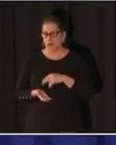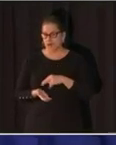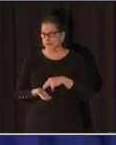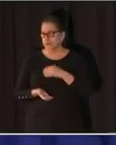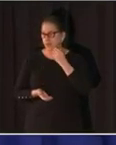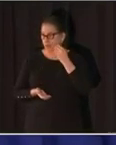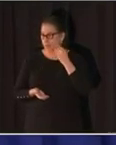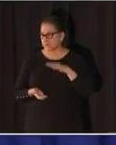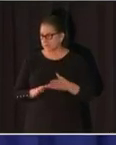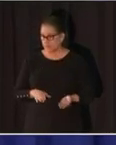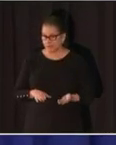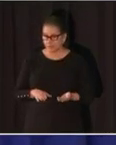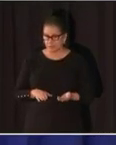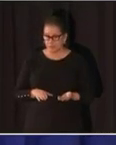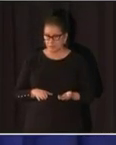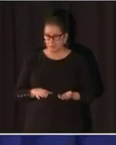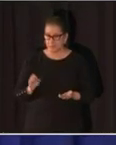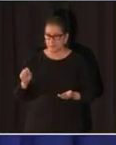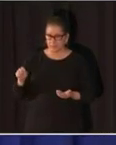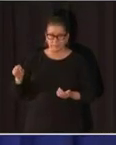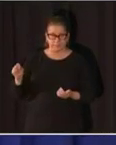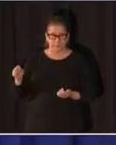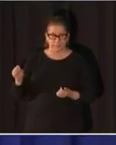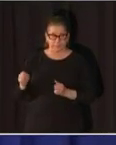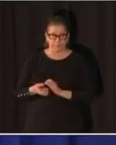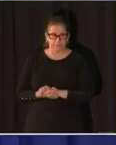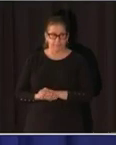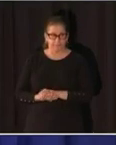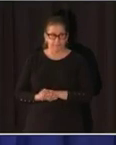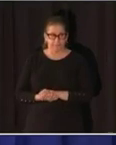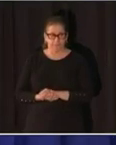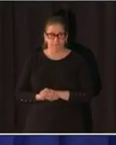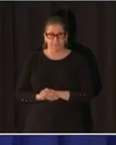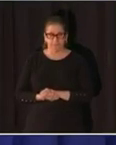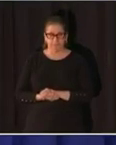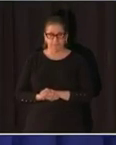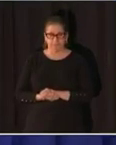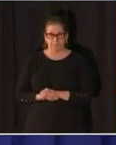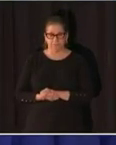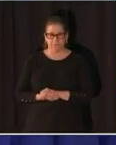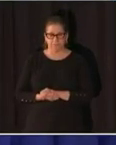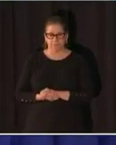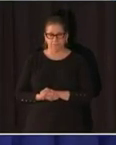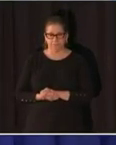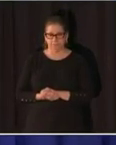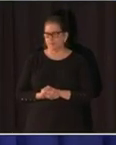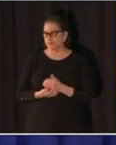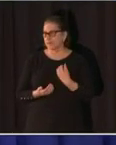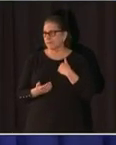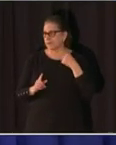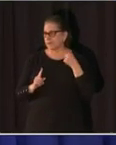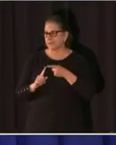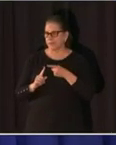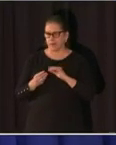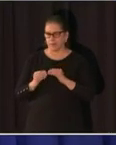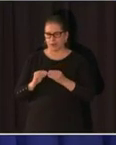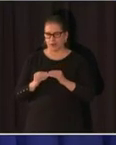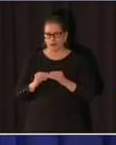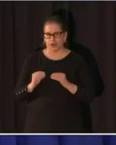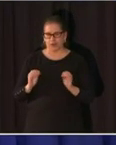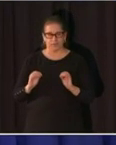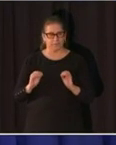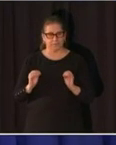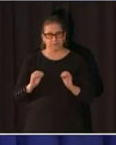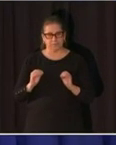Let me see. Right, so I don't know that that question was asked of us for us to have mentioned it. Because I was listing various groups, but do you know